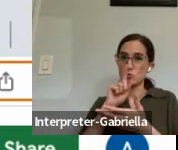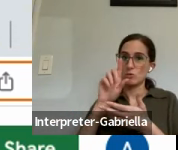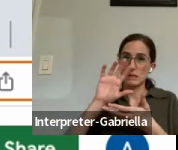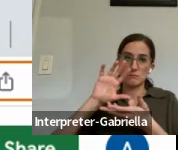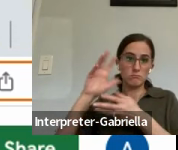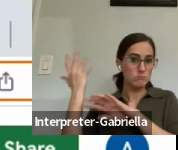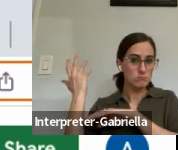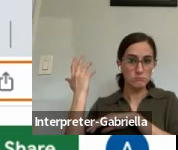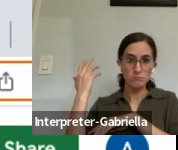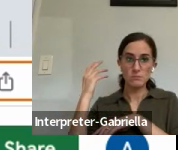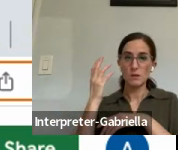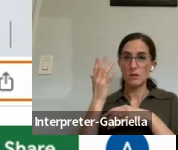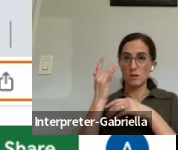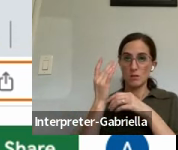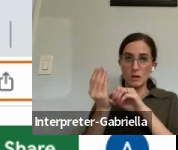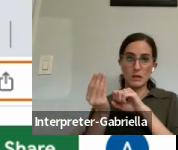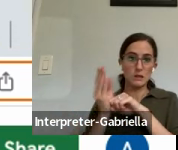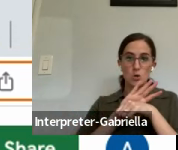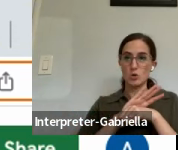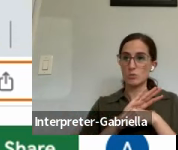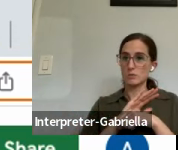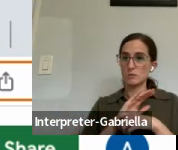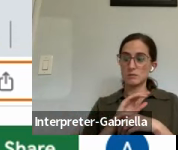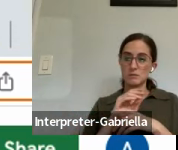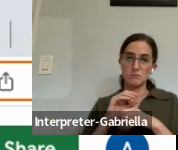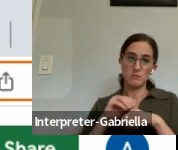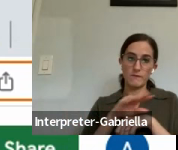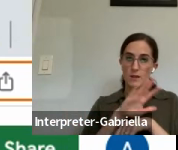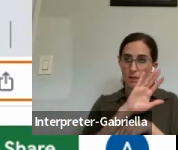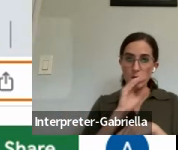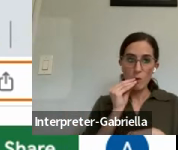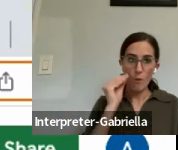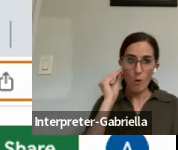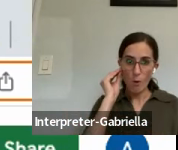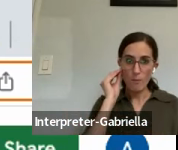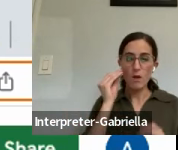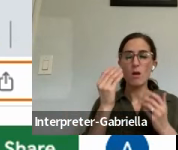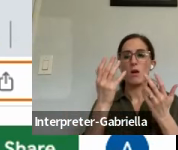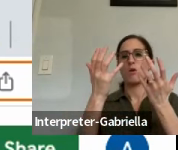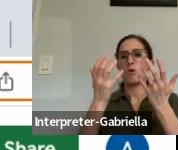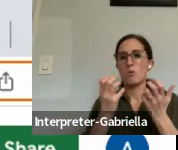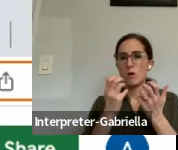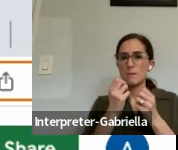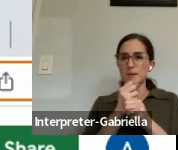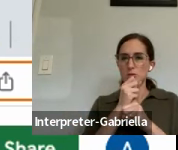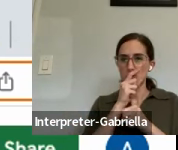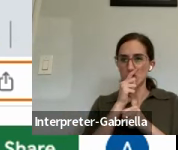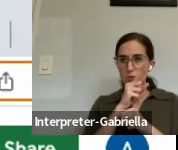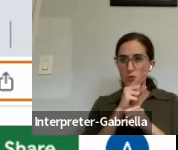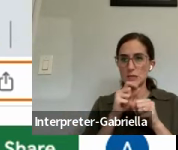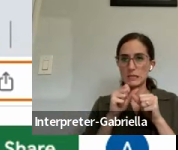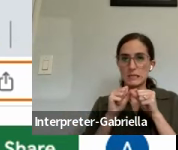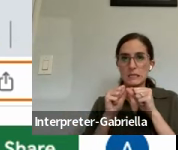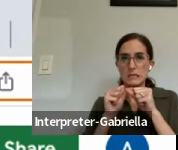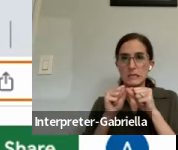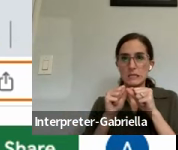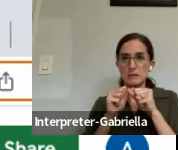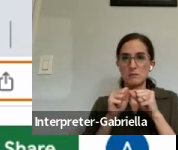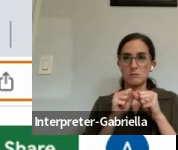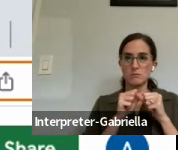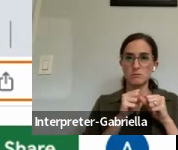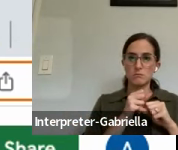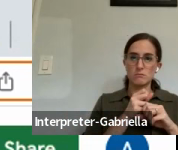COVID impacts in their households. And so I want to make sure that every kid can still, keep that ladder going for longer term